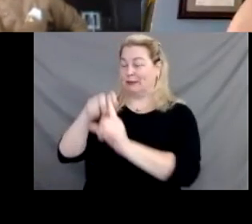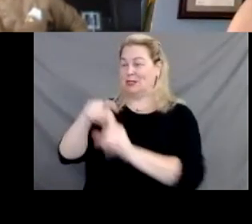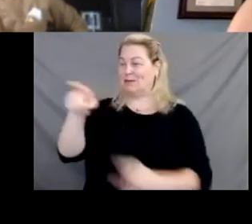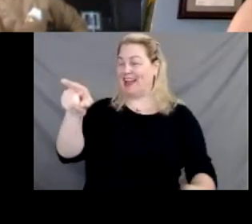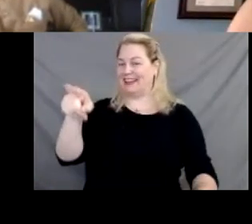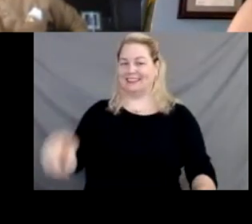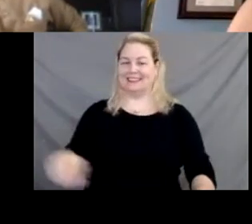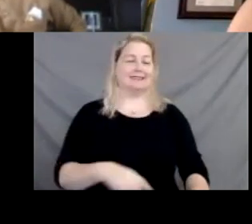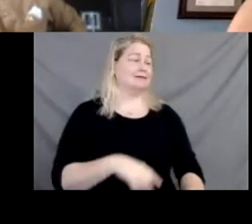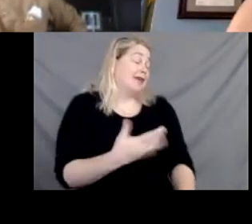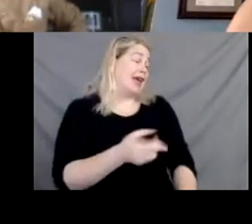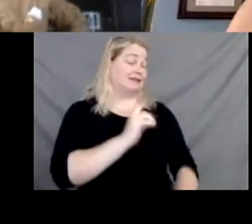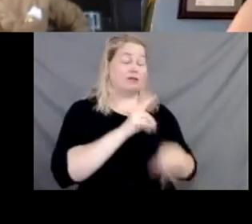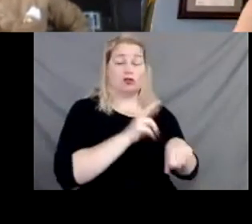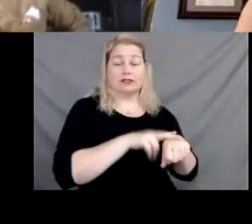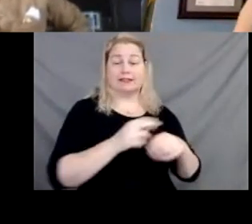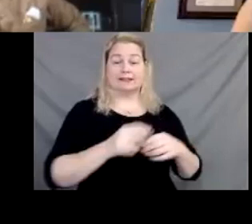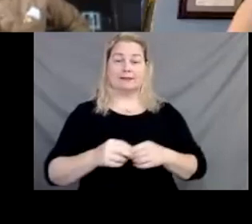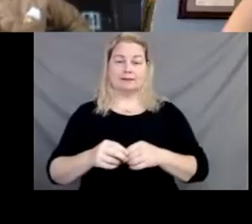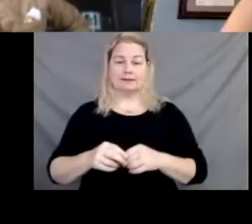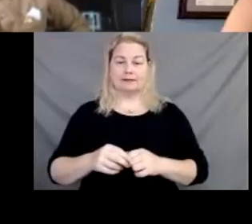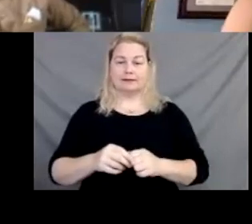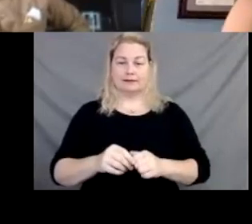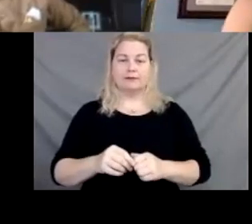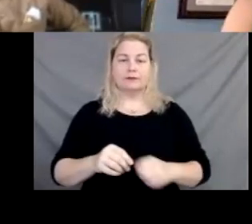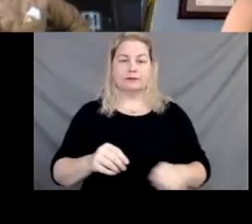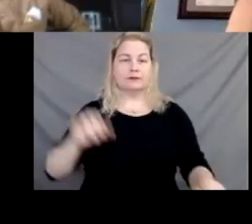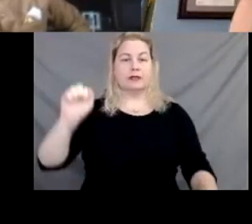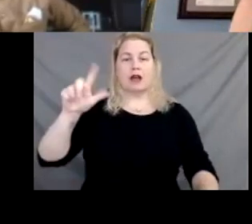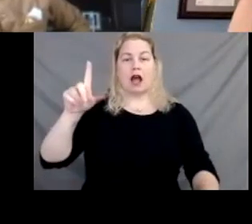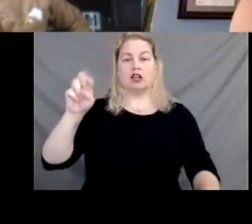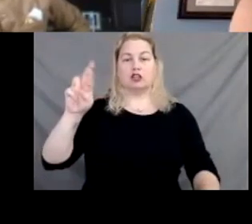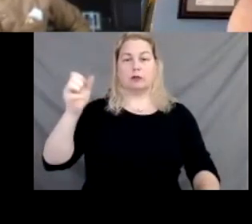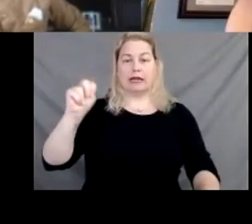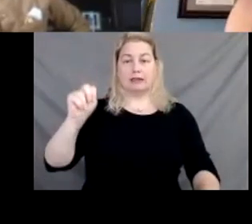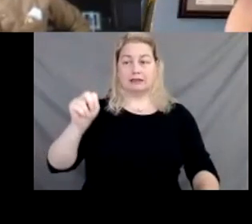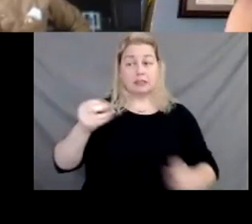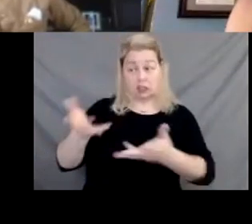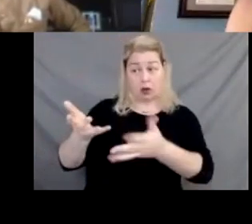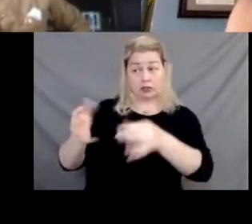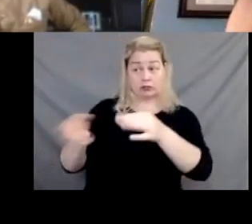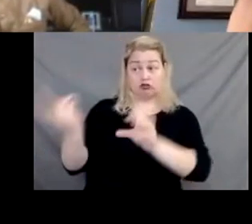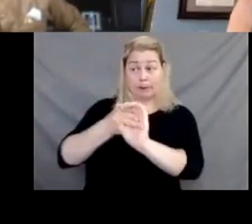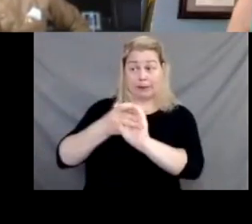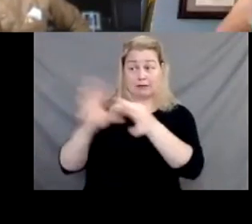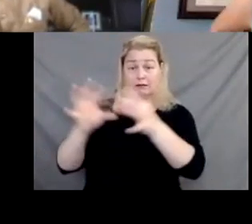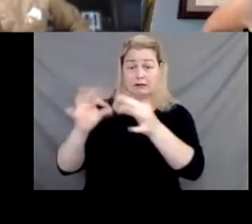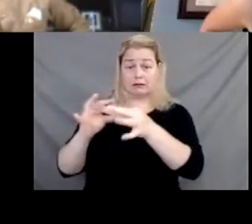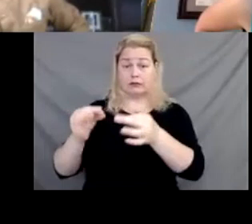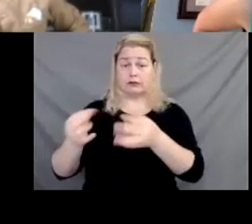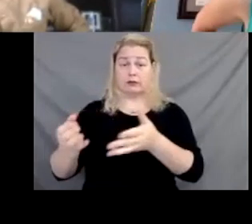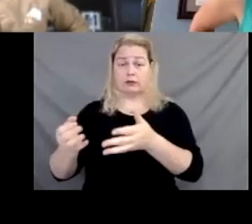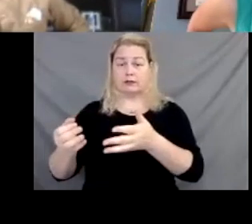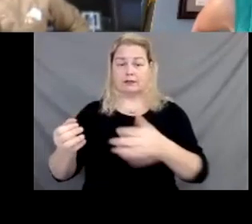Yeah, of course. But Alderwoman Green, I saw you also on mic. Did you want to jump in first? Because I did miss part of the